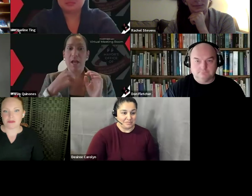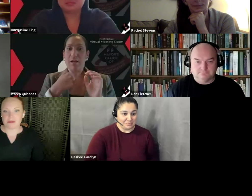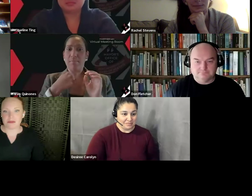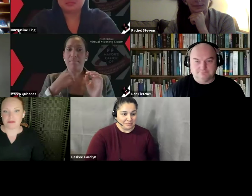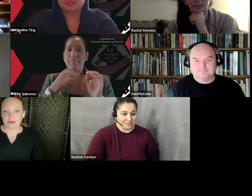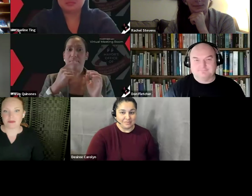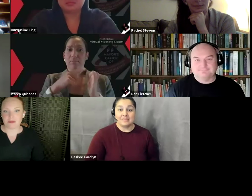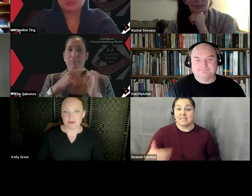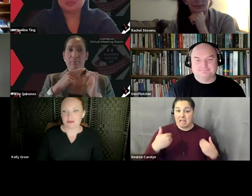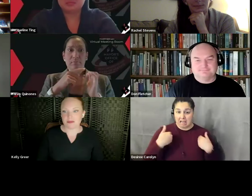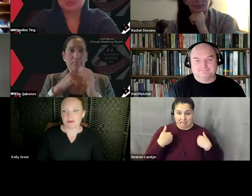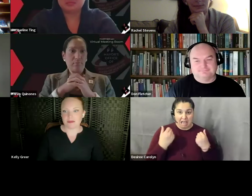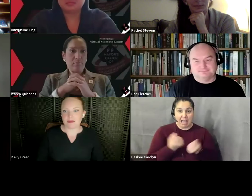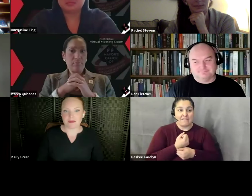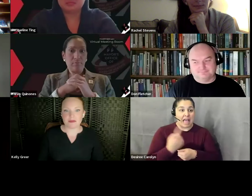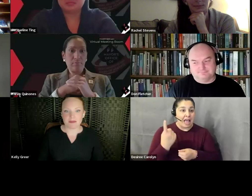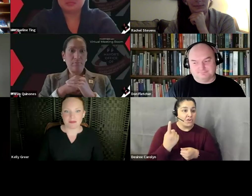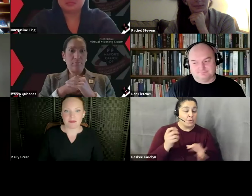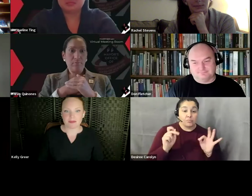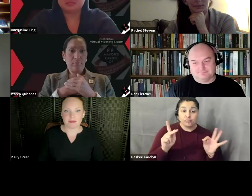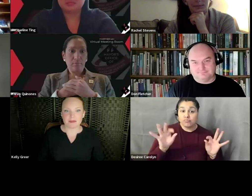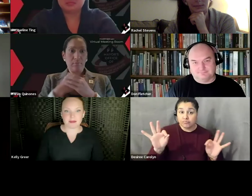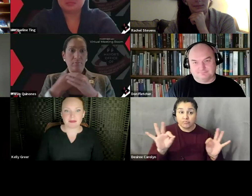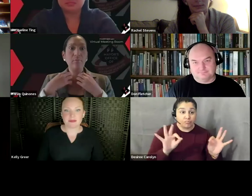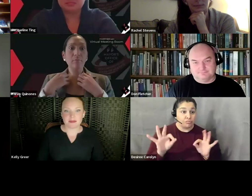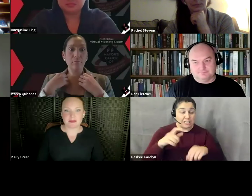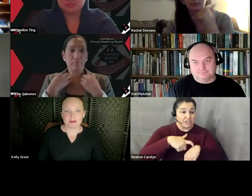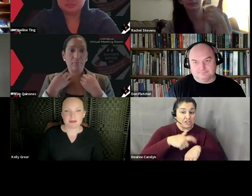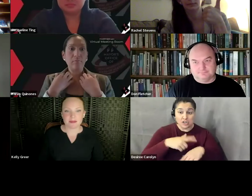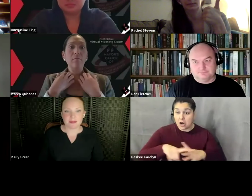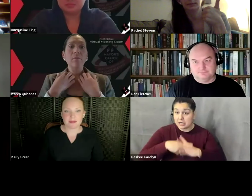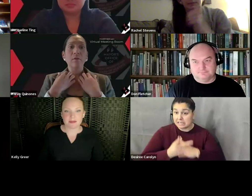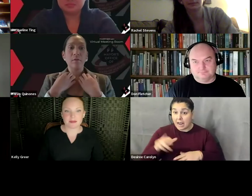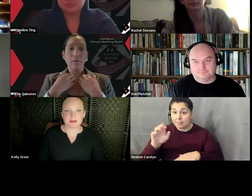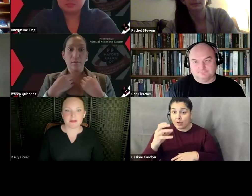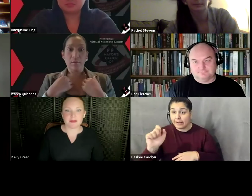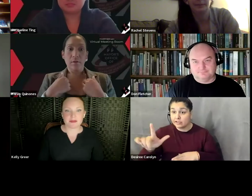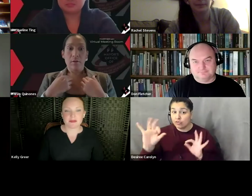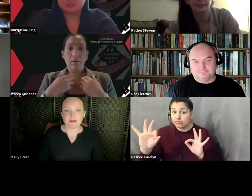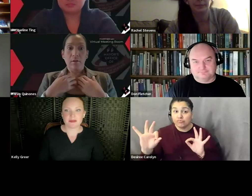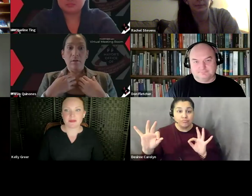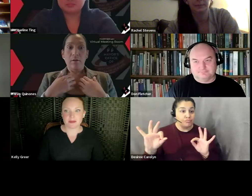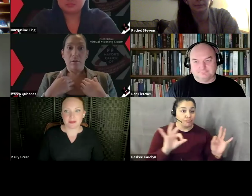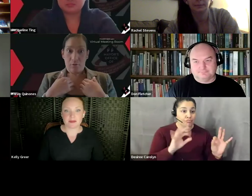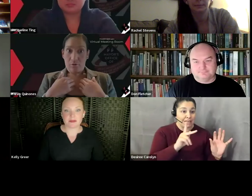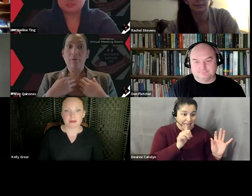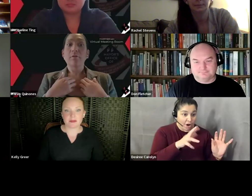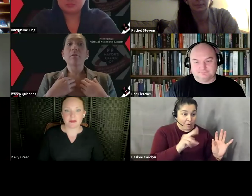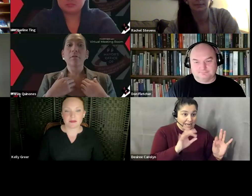I have everyone's okay at the start time. Rachel, are we good to go? Karen? Okay, great.